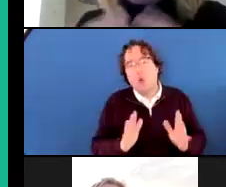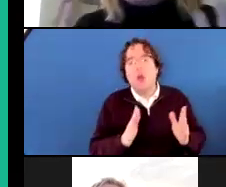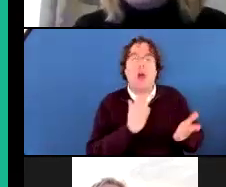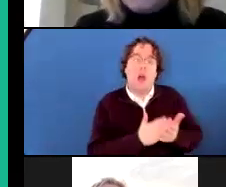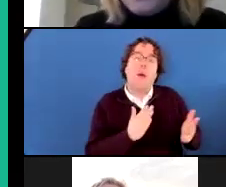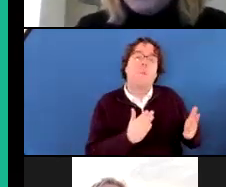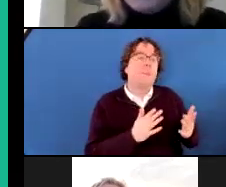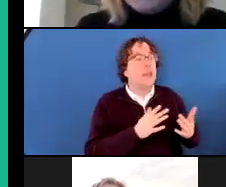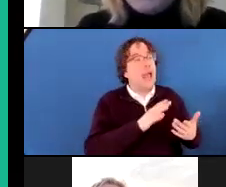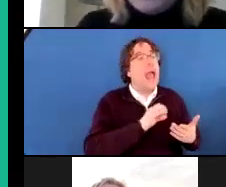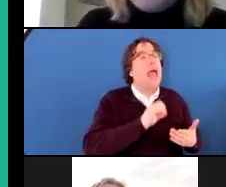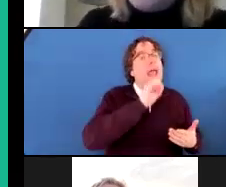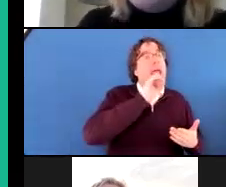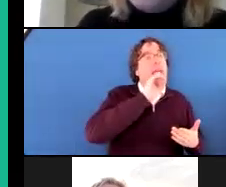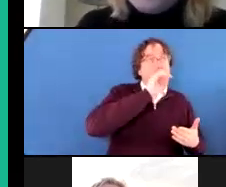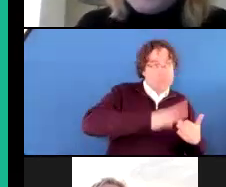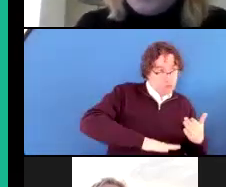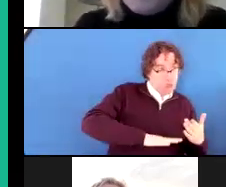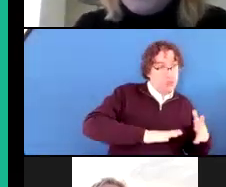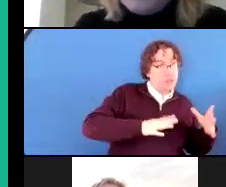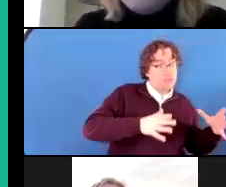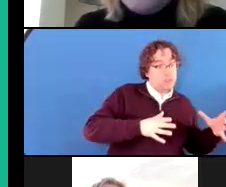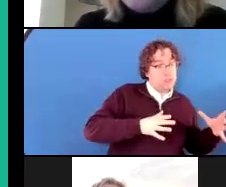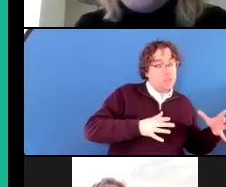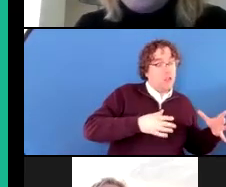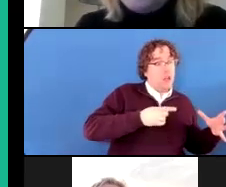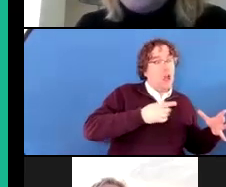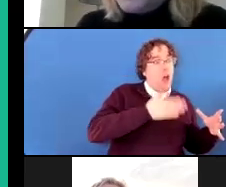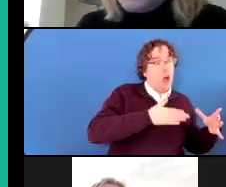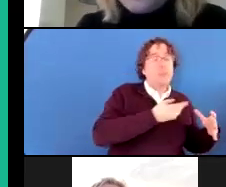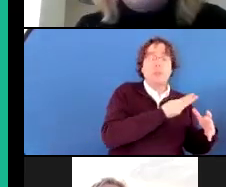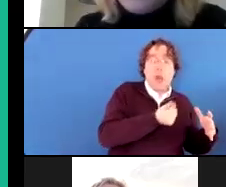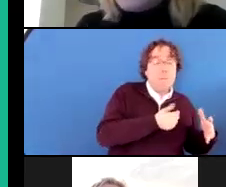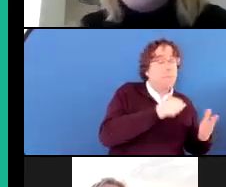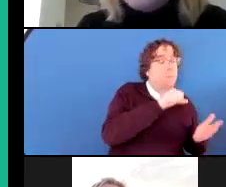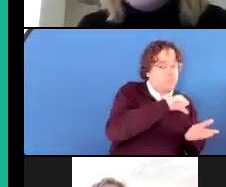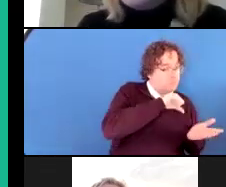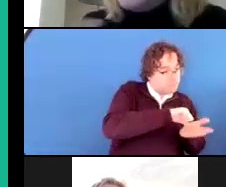fellowship, but it's also bespoke. And that budget is an opportunity for you to